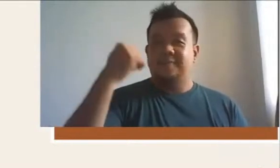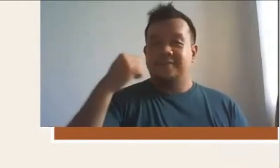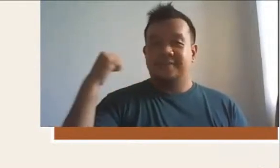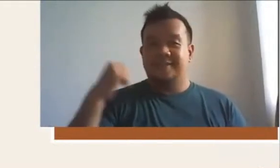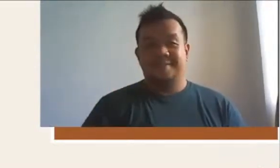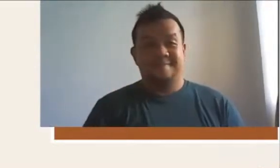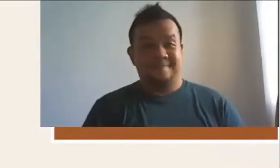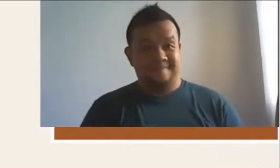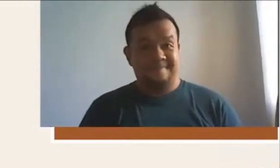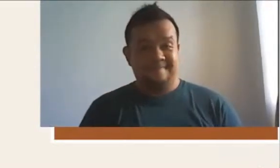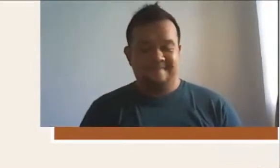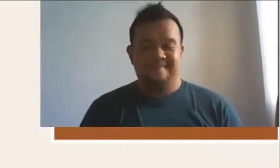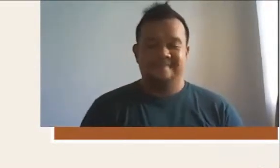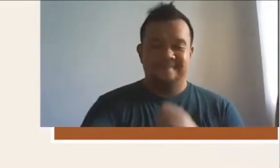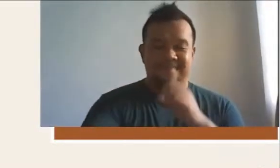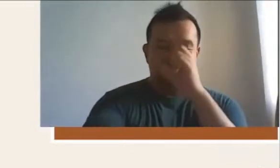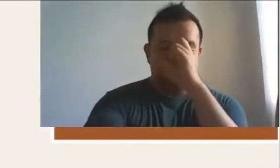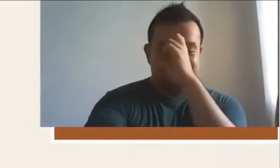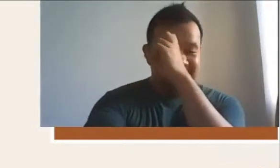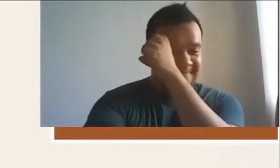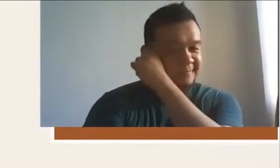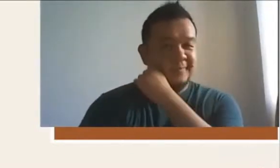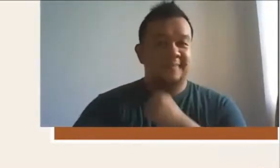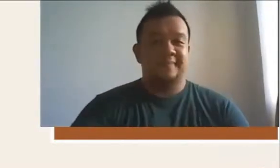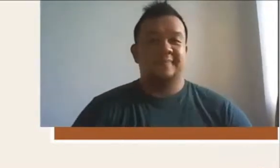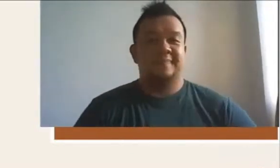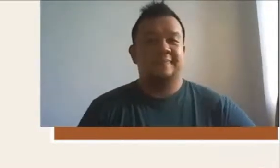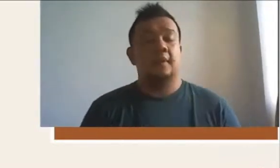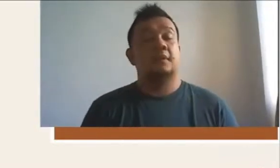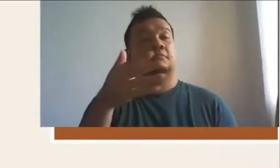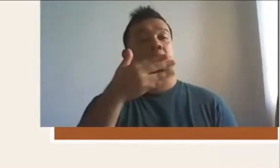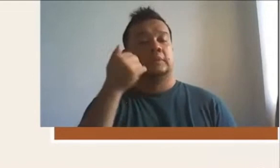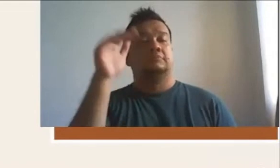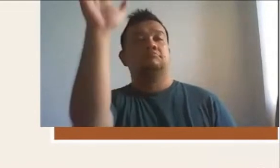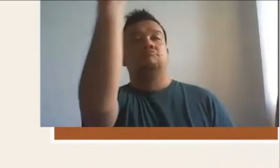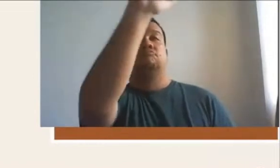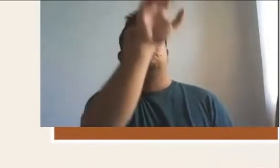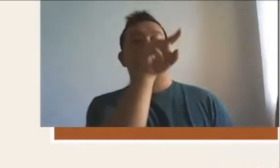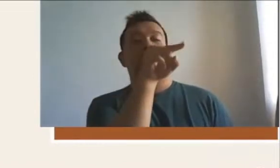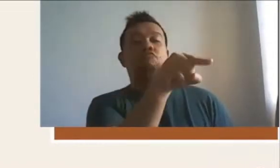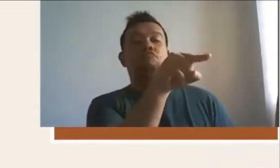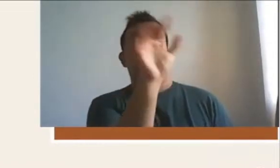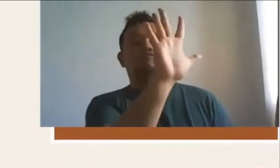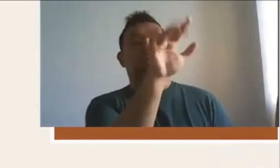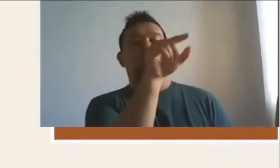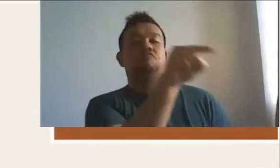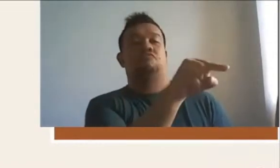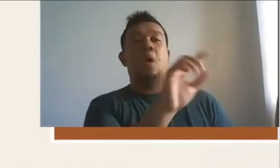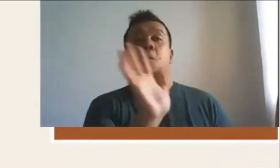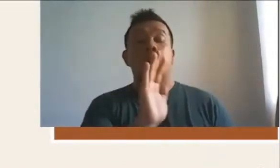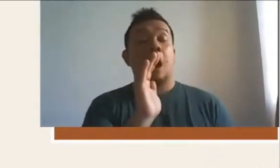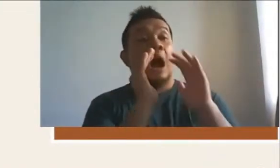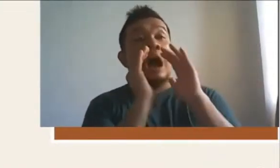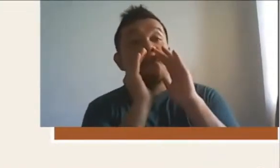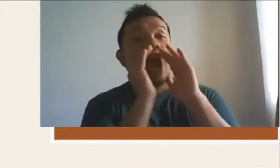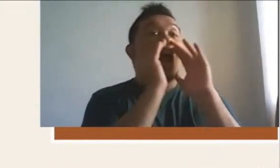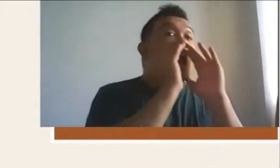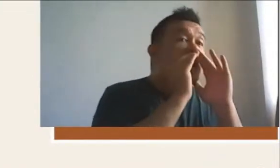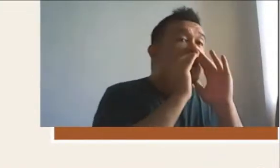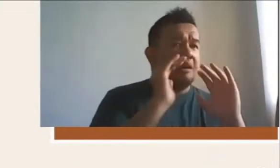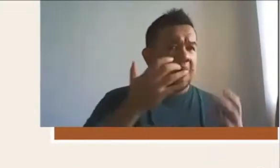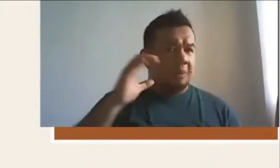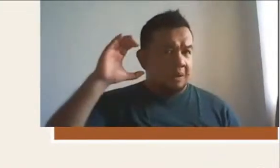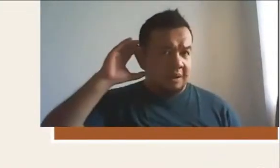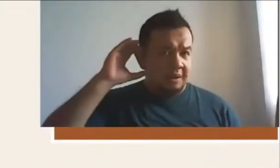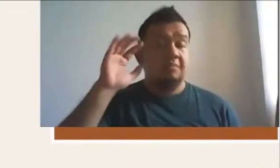It's also best if you wave your hands kung medyo malayo yung person. Of course, pag sumigaw ka, hindi ka naman niya maririnig. But if you wave your hands and you